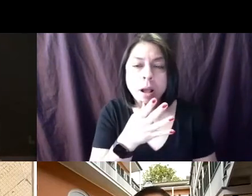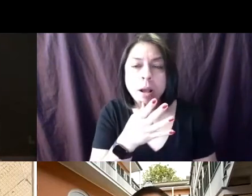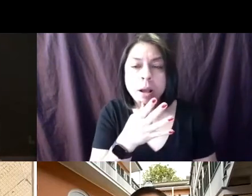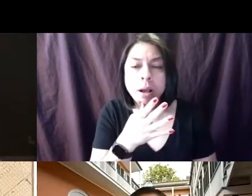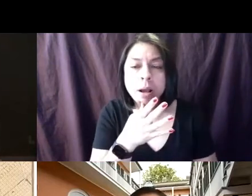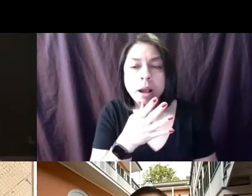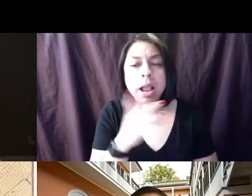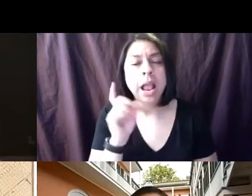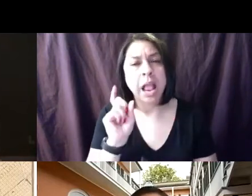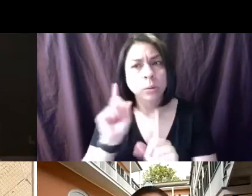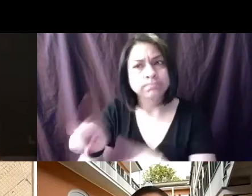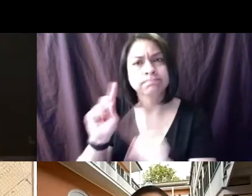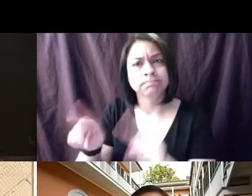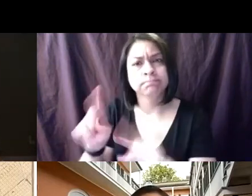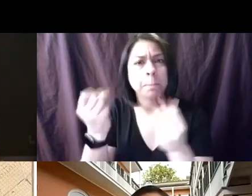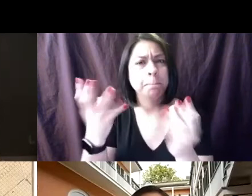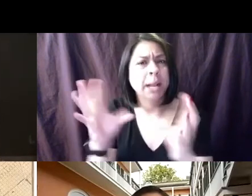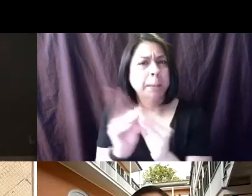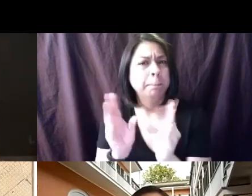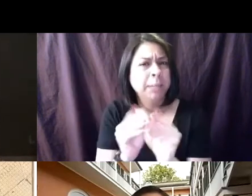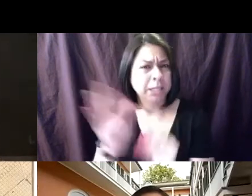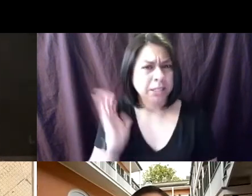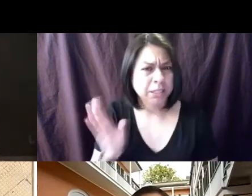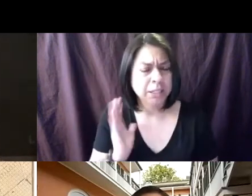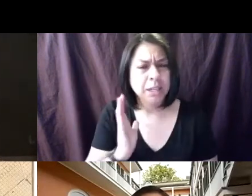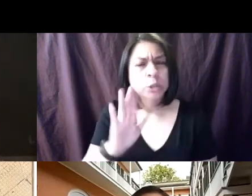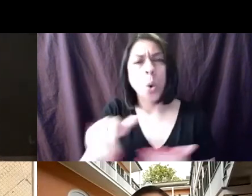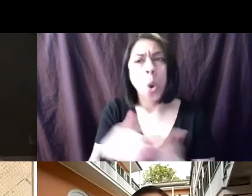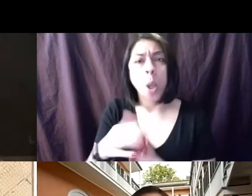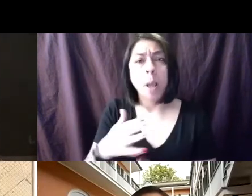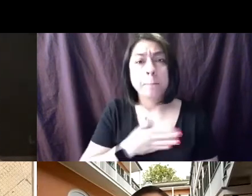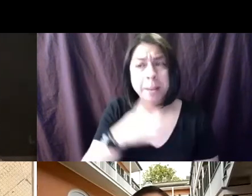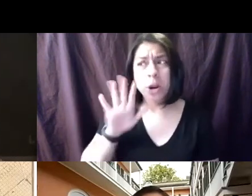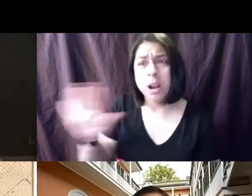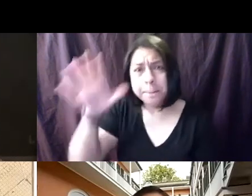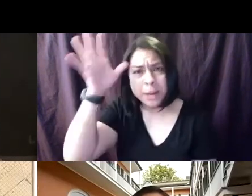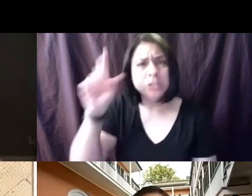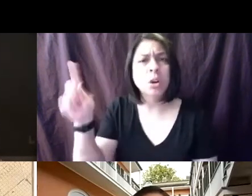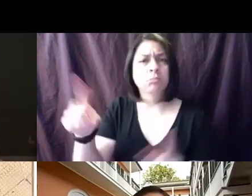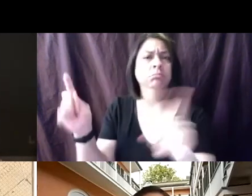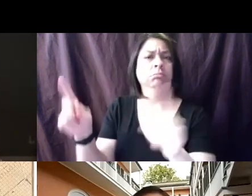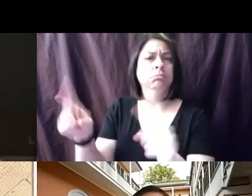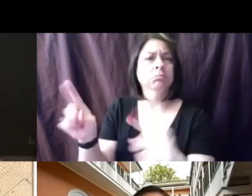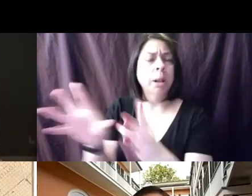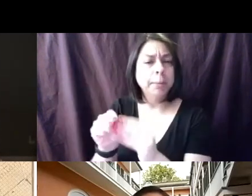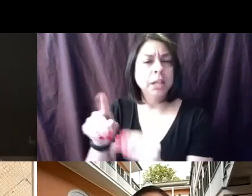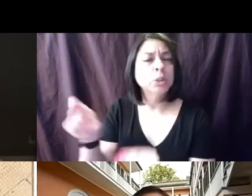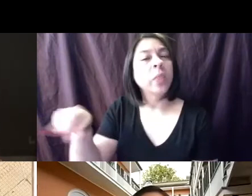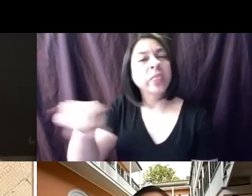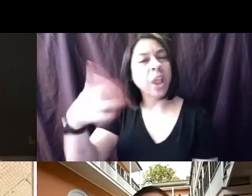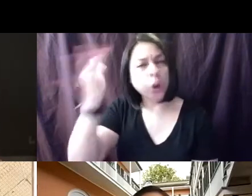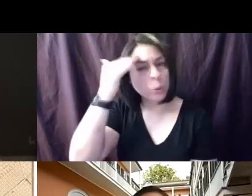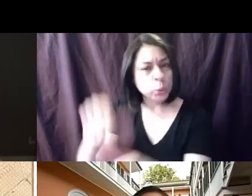having to go to a lot of meetings, and they all were involved in these meetings, and they all knew each other even before that day.